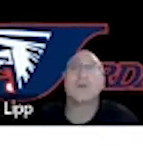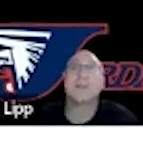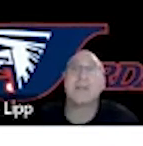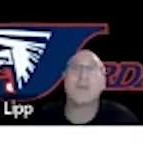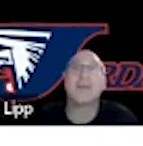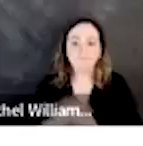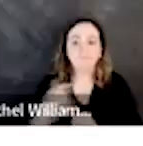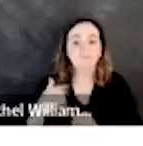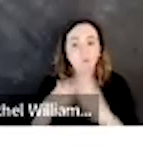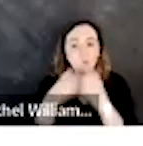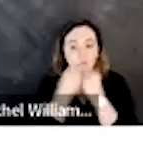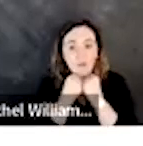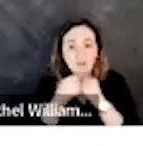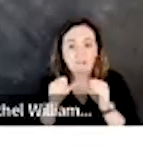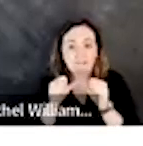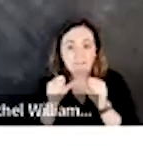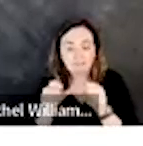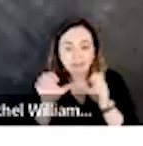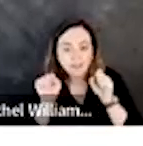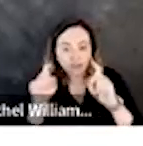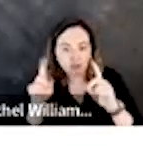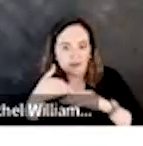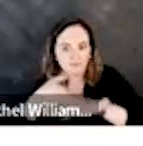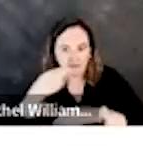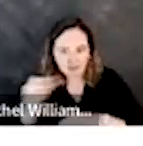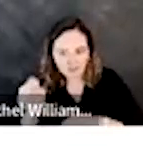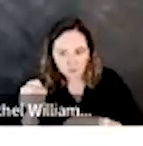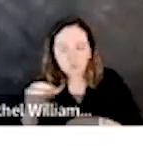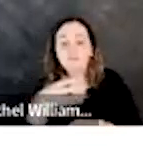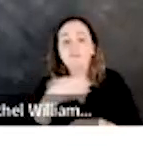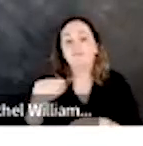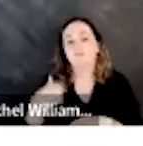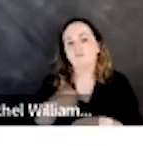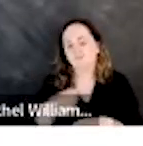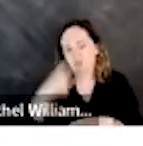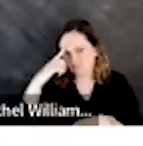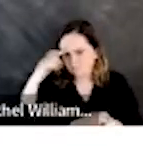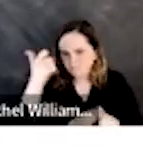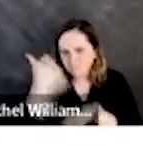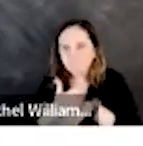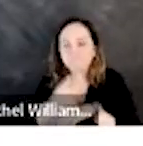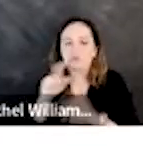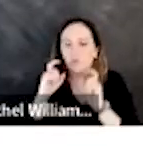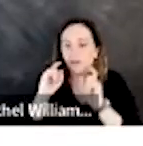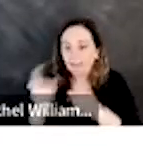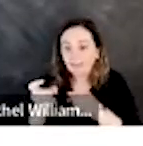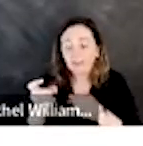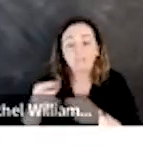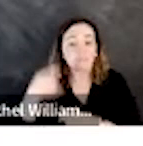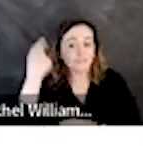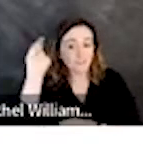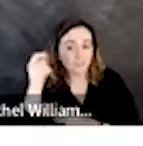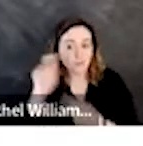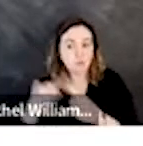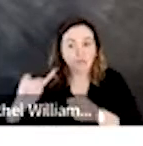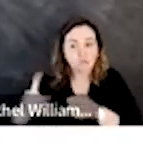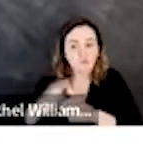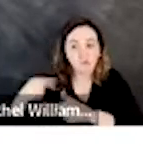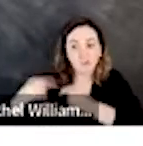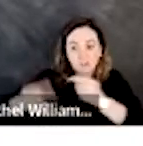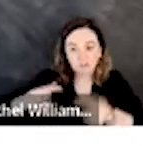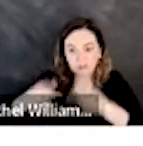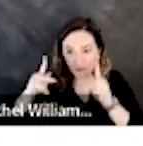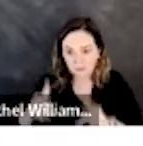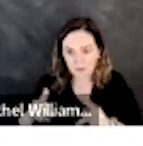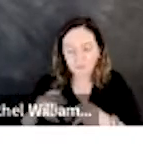We value continuing education after high school, and we are committed to awarding a scholarship to a first-generation attendee.